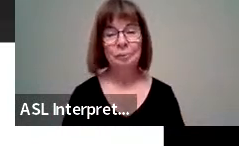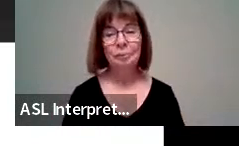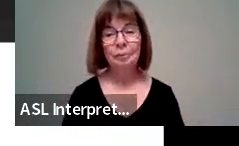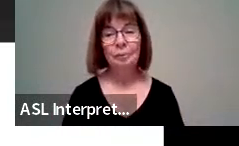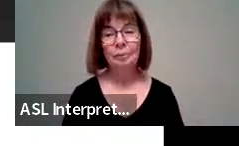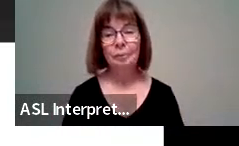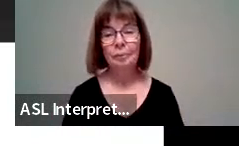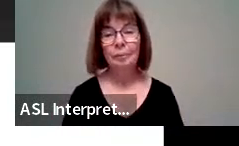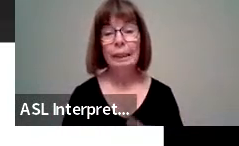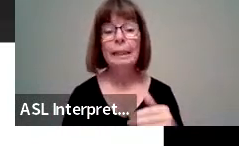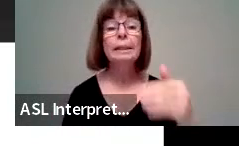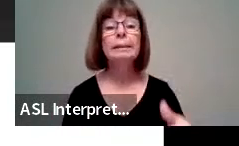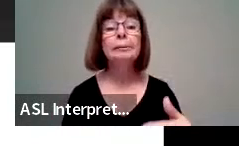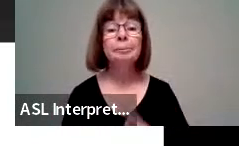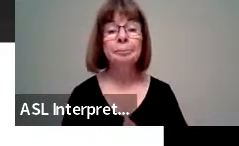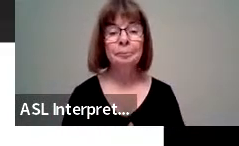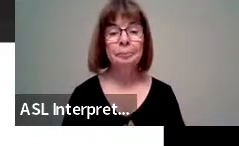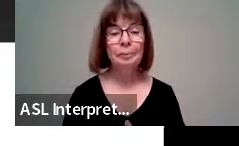Next slide.